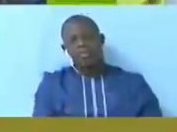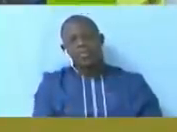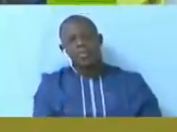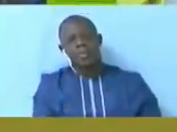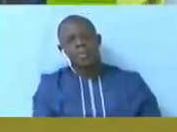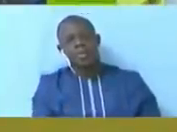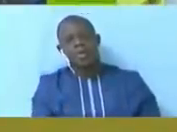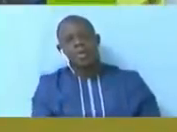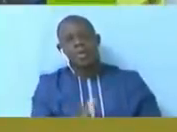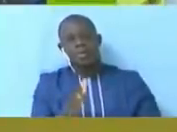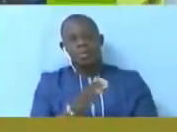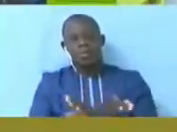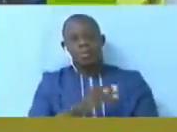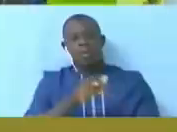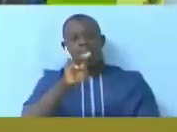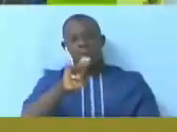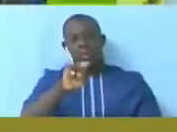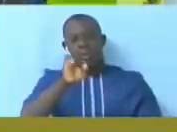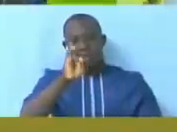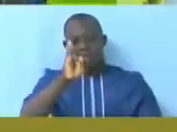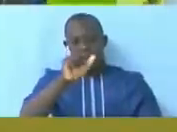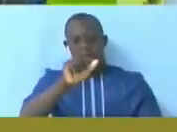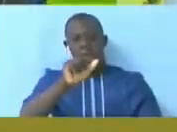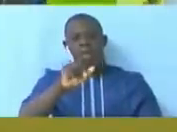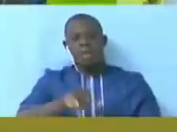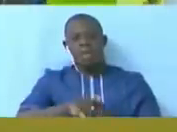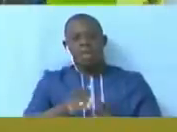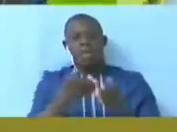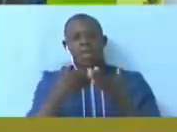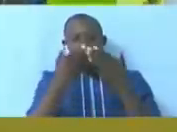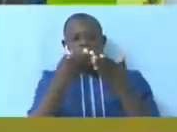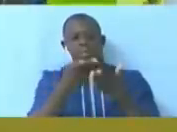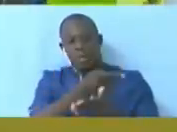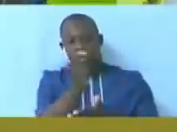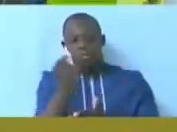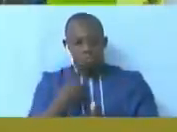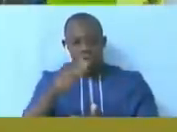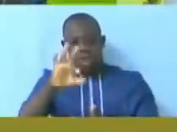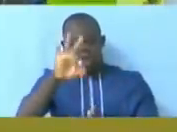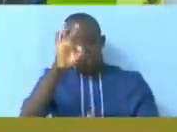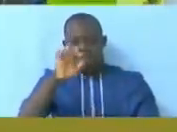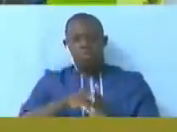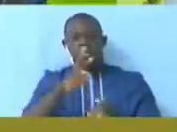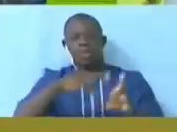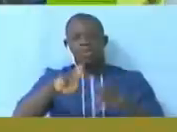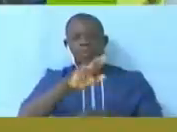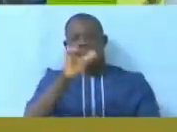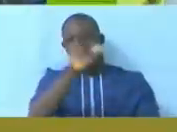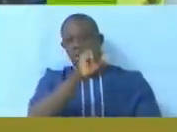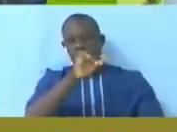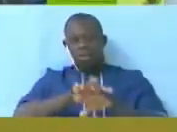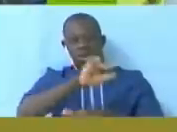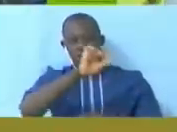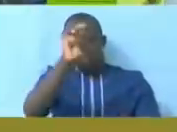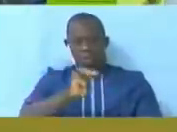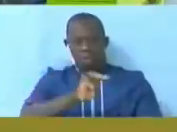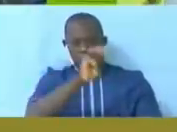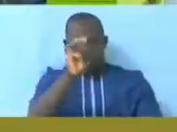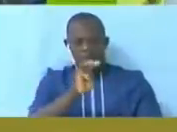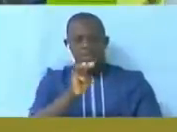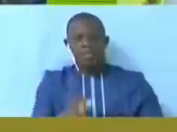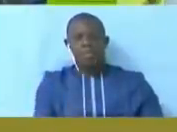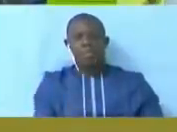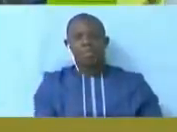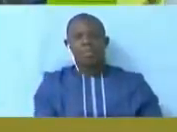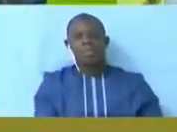NIA gave those people two an appointment for them to go back on Monday. Kadung wato la NIA le wato di wala pour wala si sey yeb findi jango sam